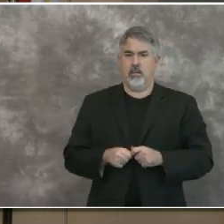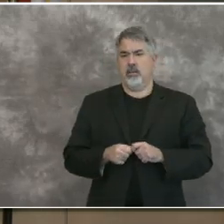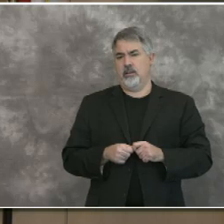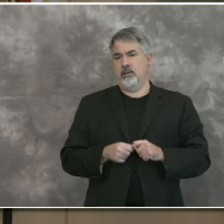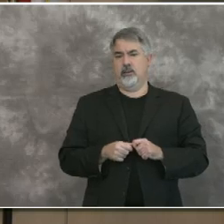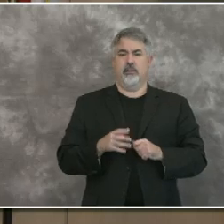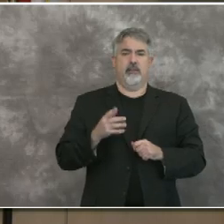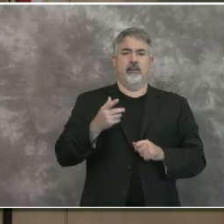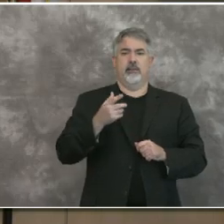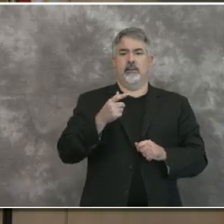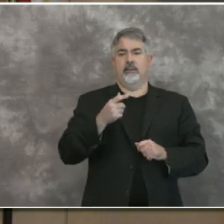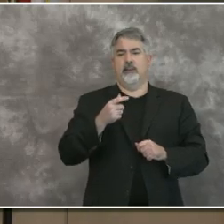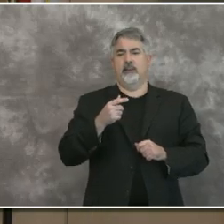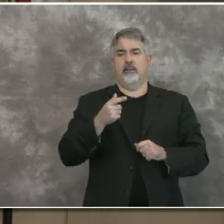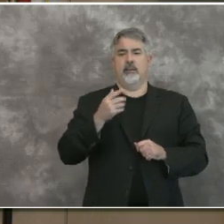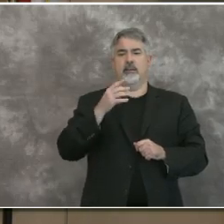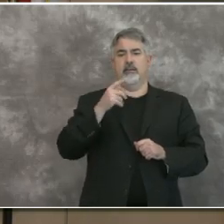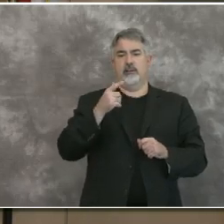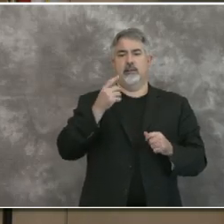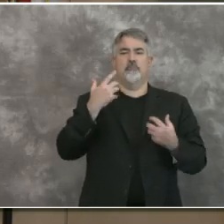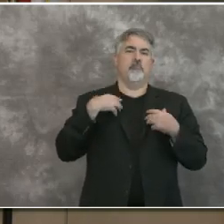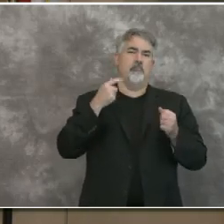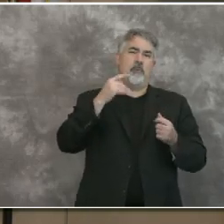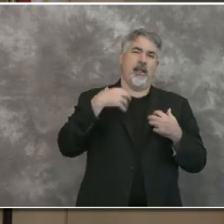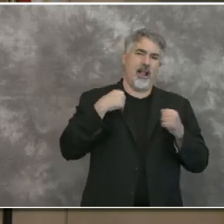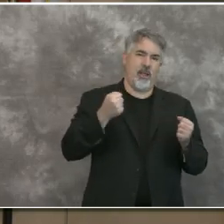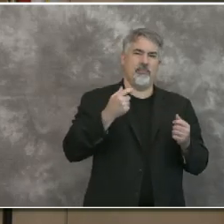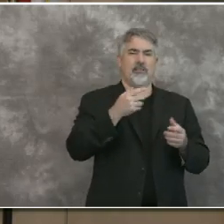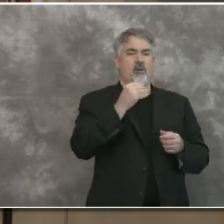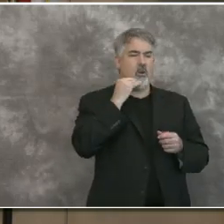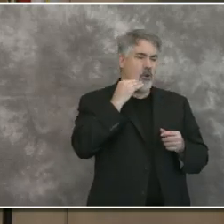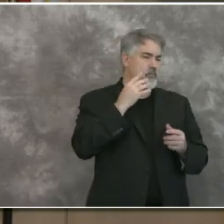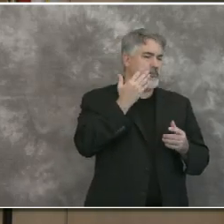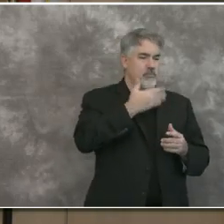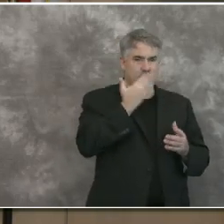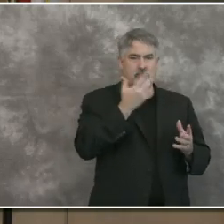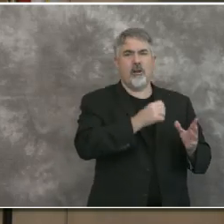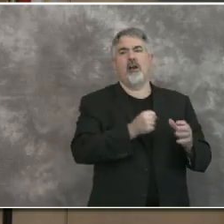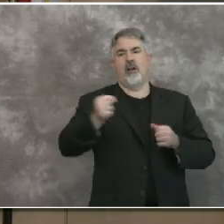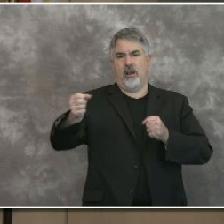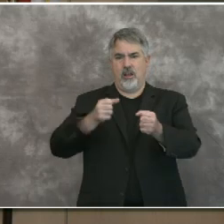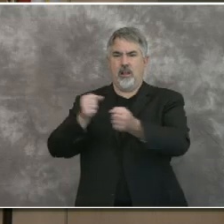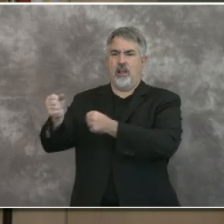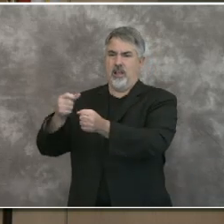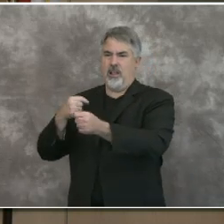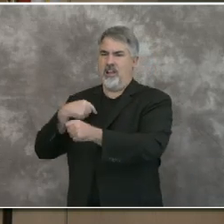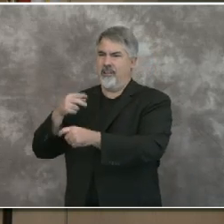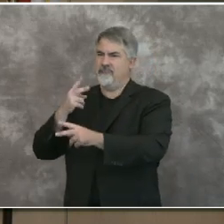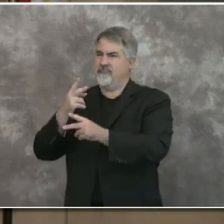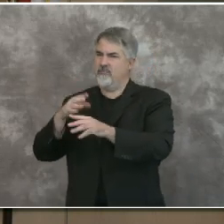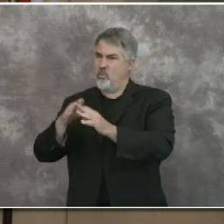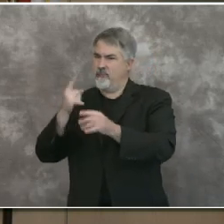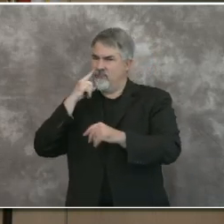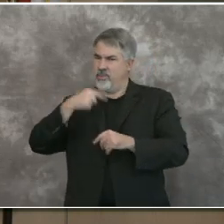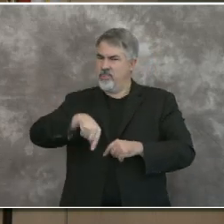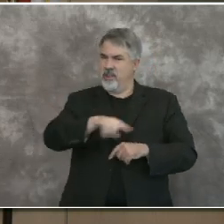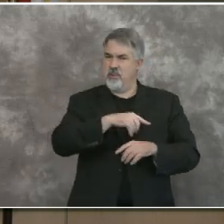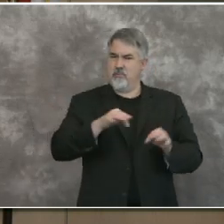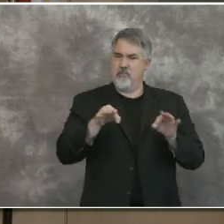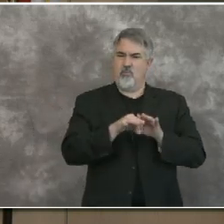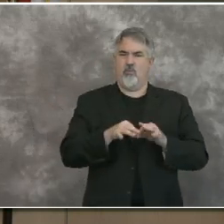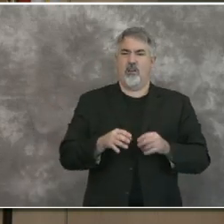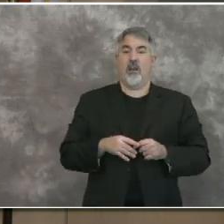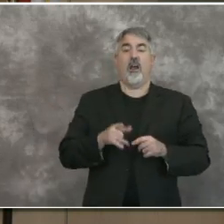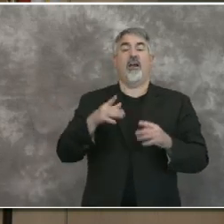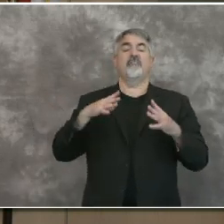health at-risk folks in motel rooms. So any of those types of rentals, vacation rentals, short-term vacation rentals, or